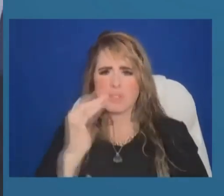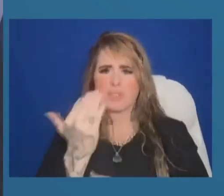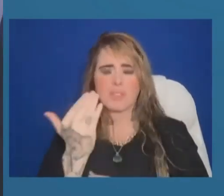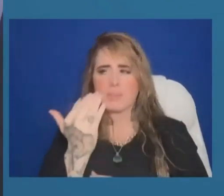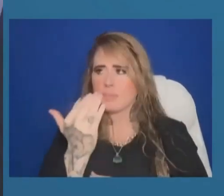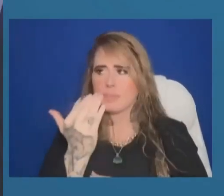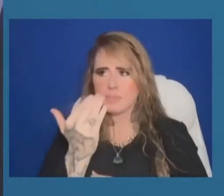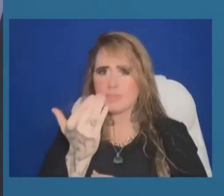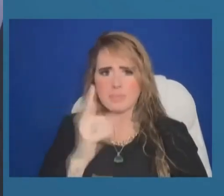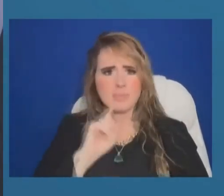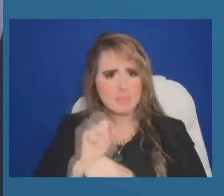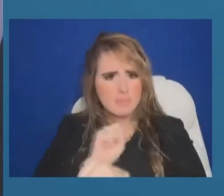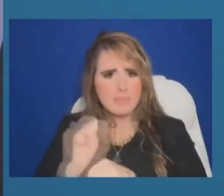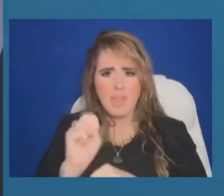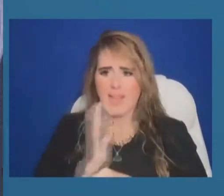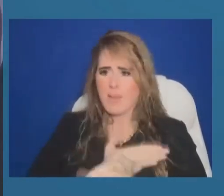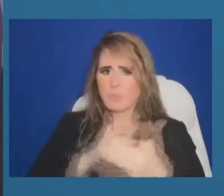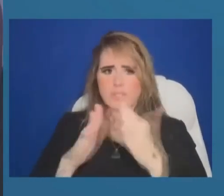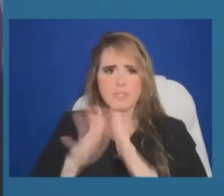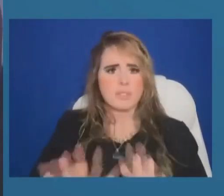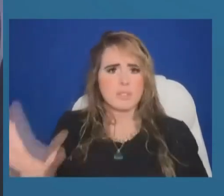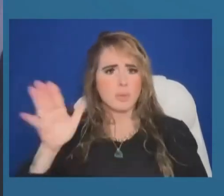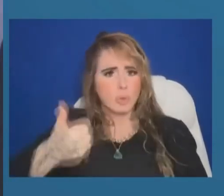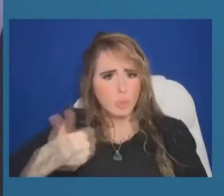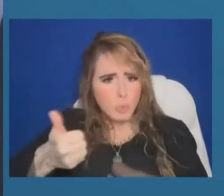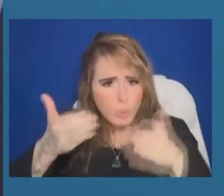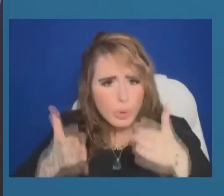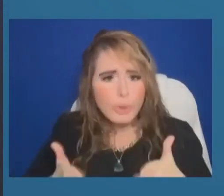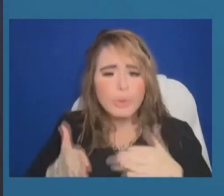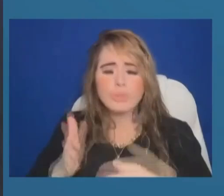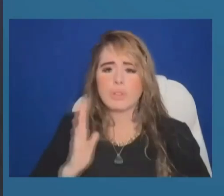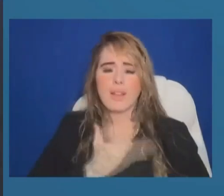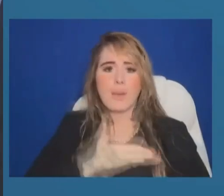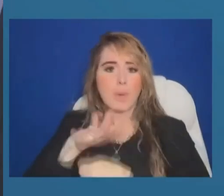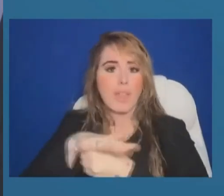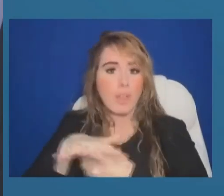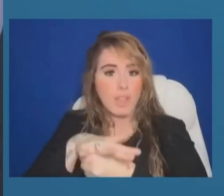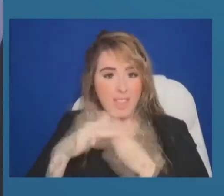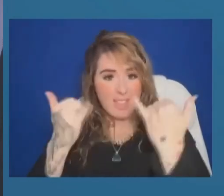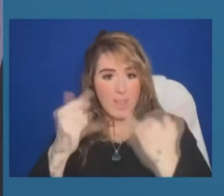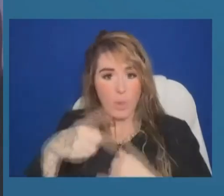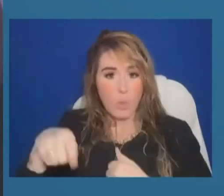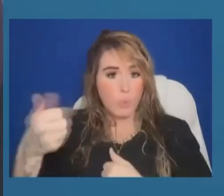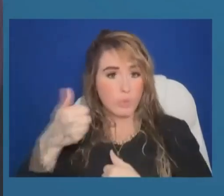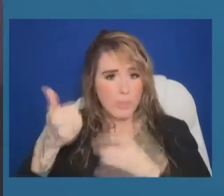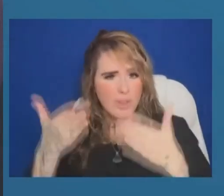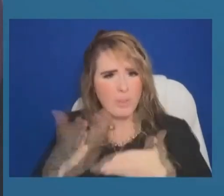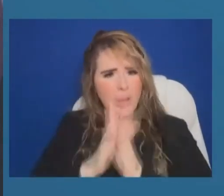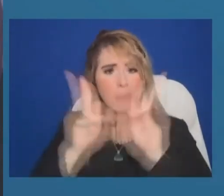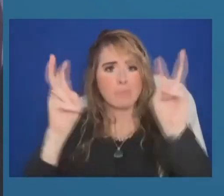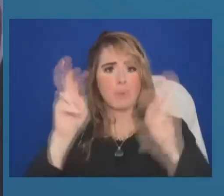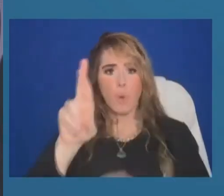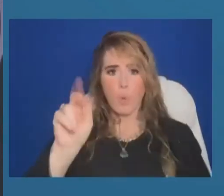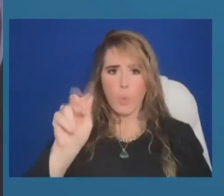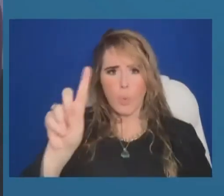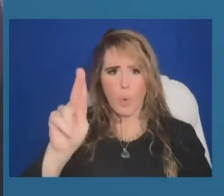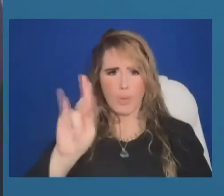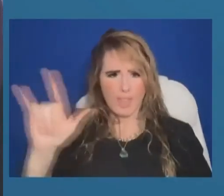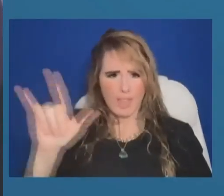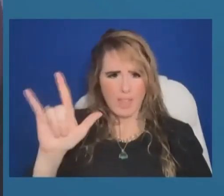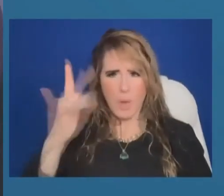the commuters of our city and our region are now the roadkill on Donald Trump's revenge tour against New